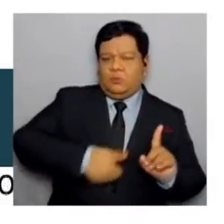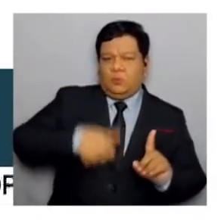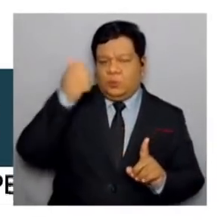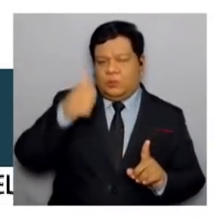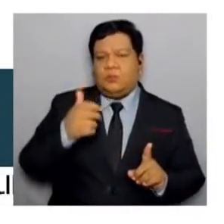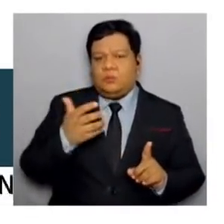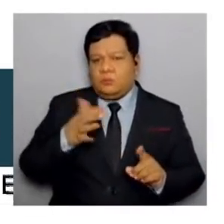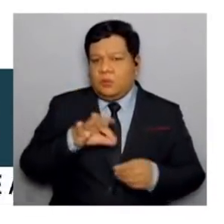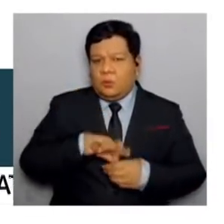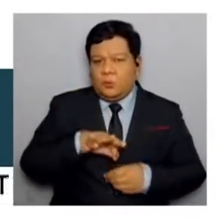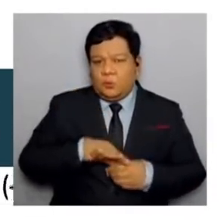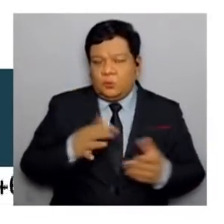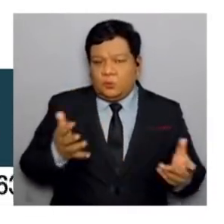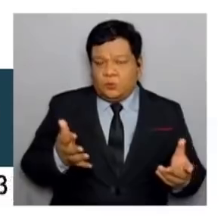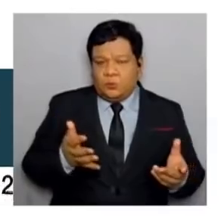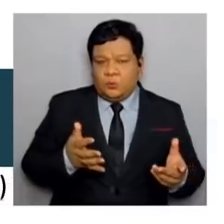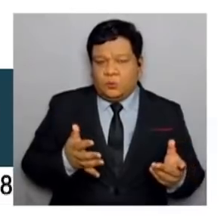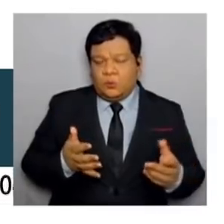the elections,